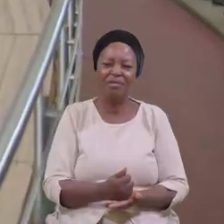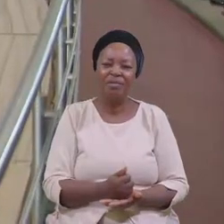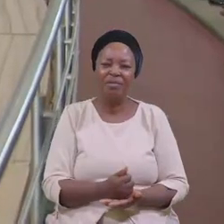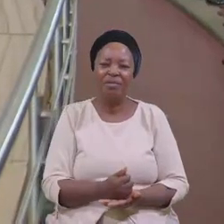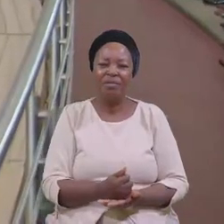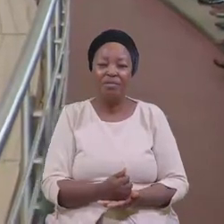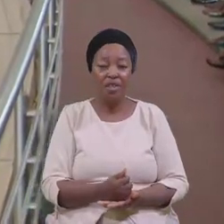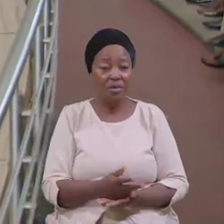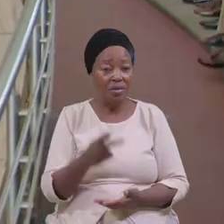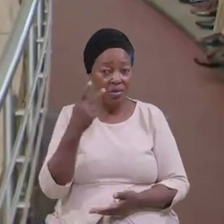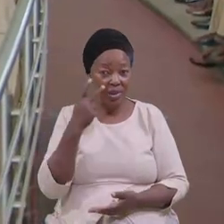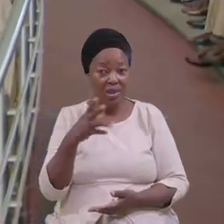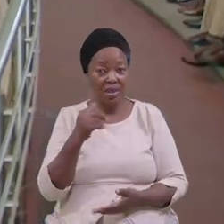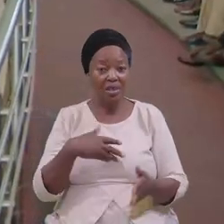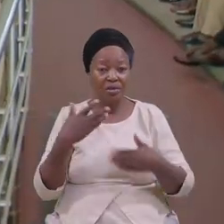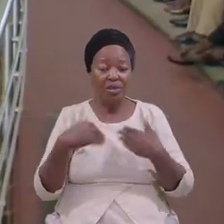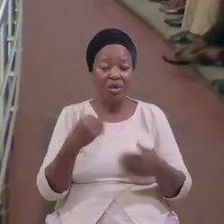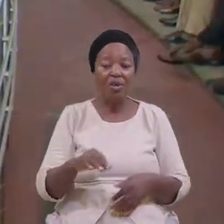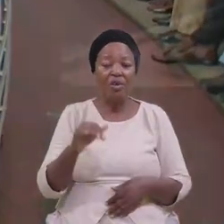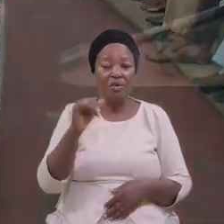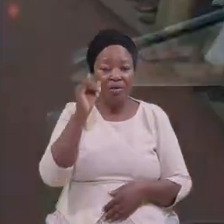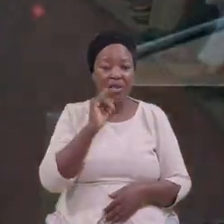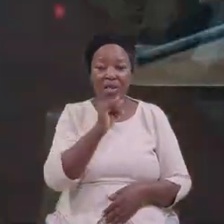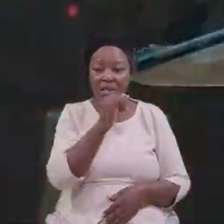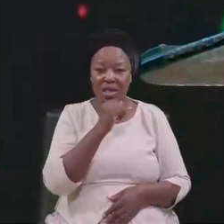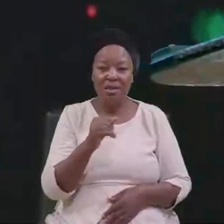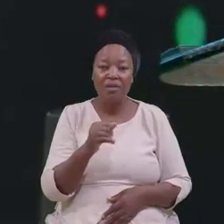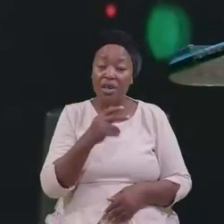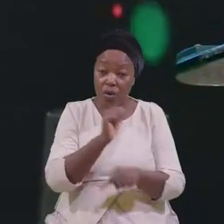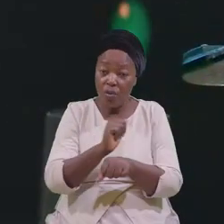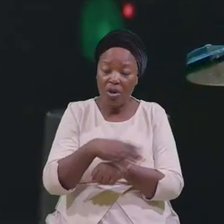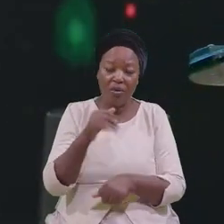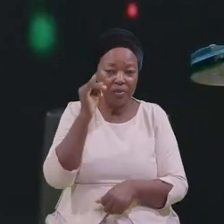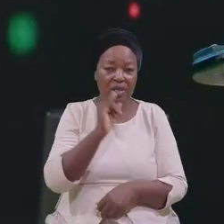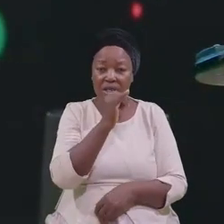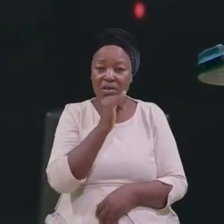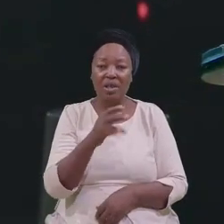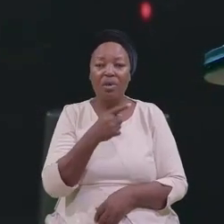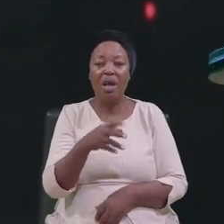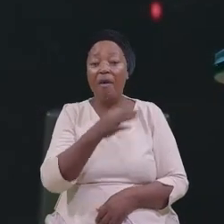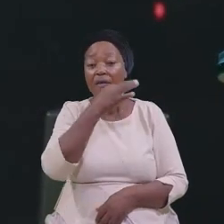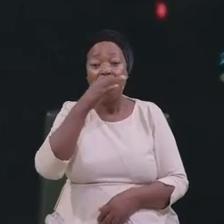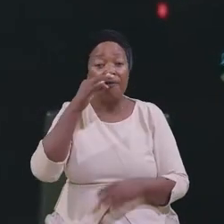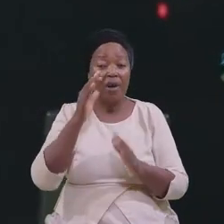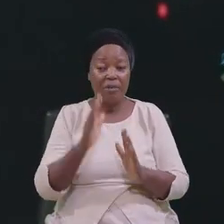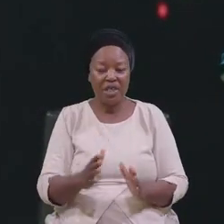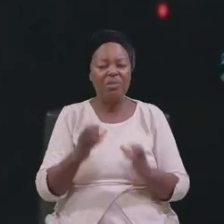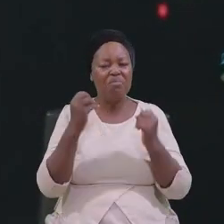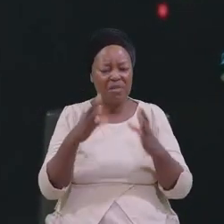You see, the children of Israel, they were farmers, many of them. And they knew that